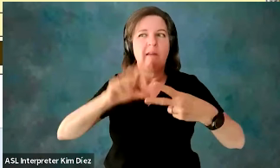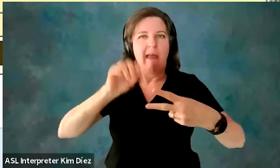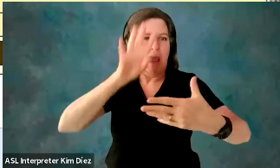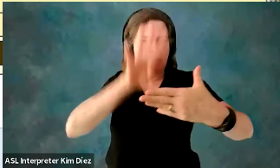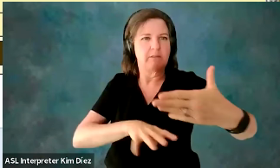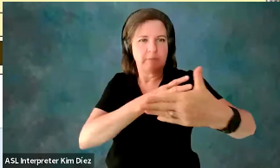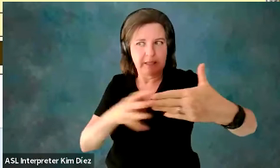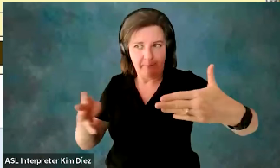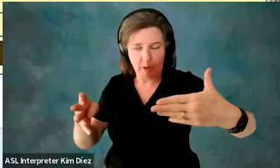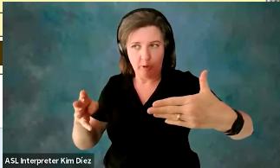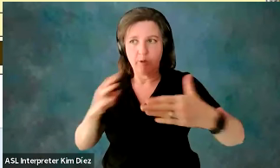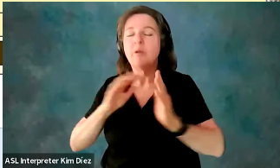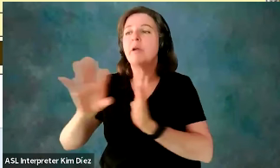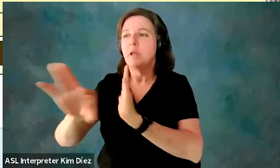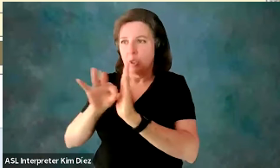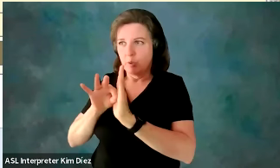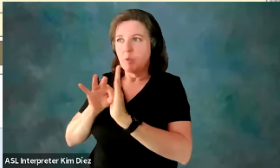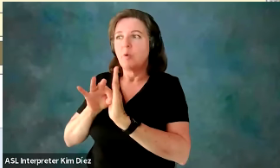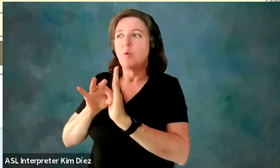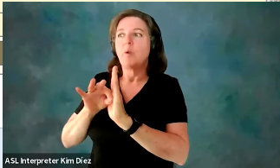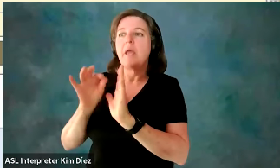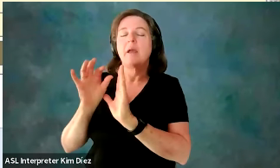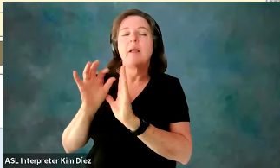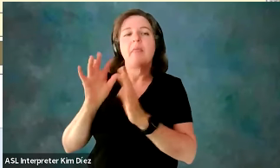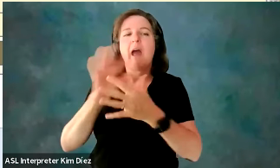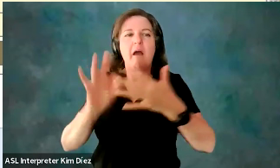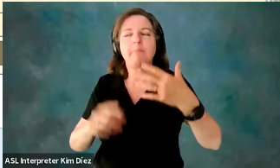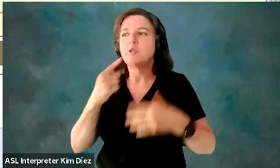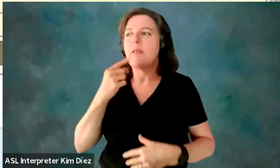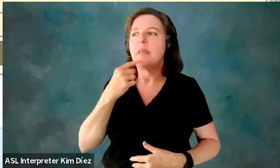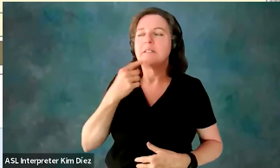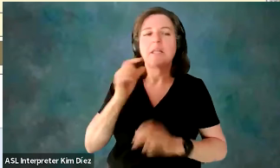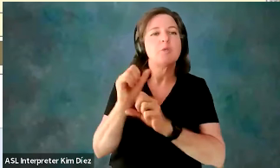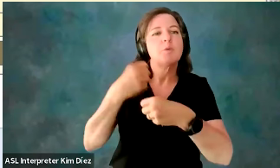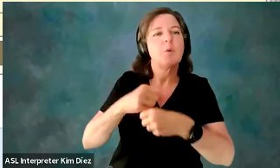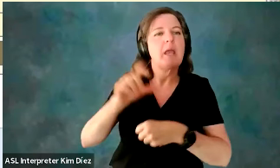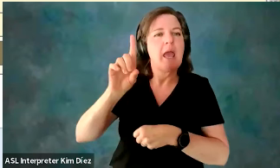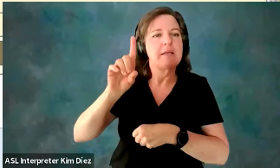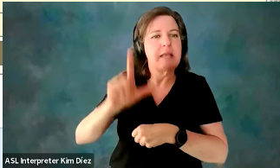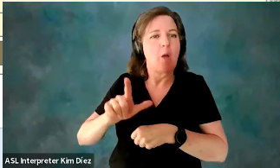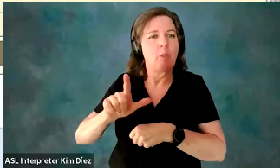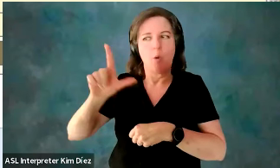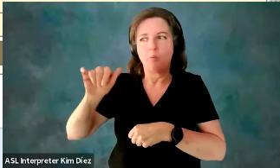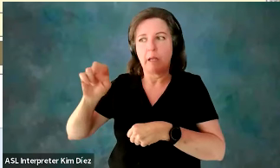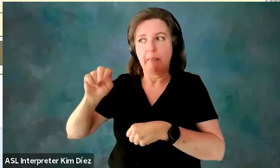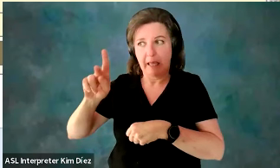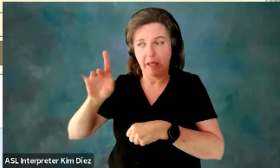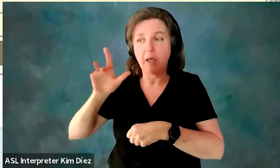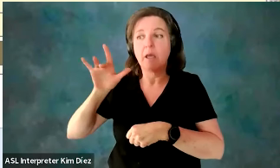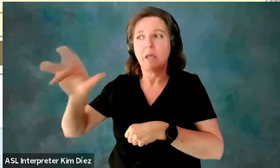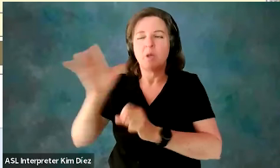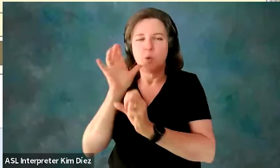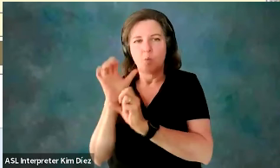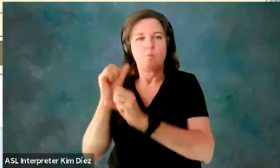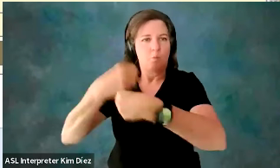this created, I have to choose the download soil data, and I have to hit on creating so that it generates